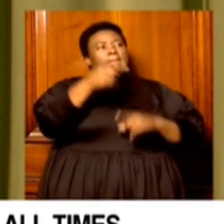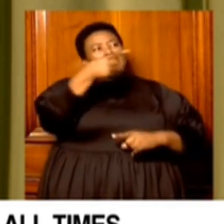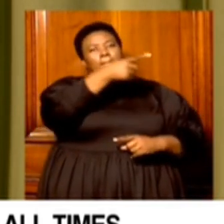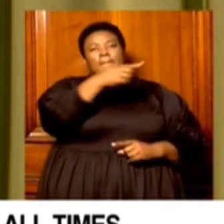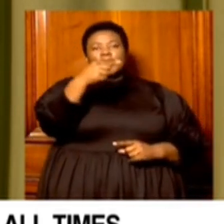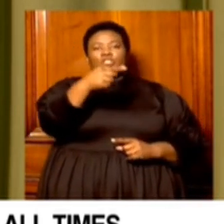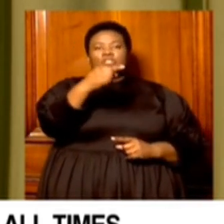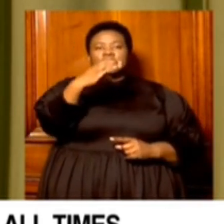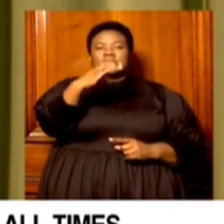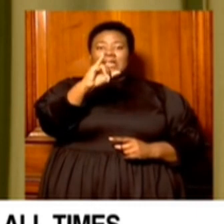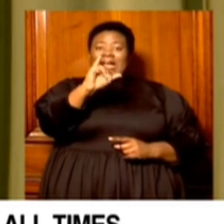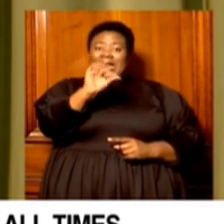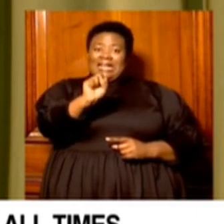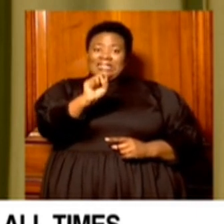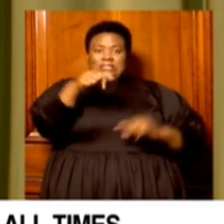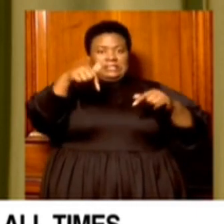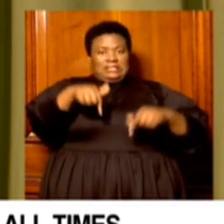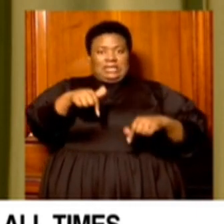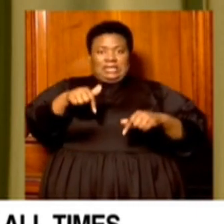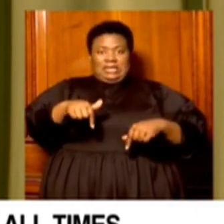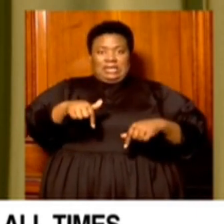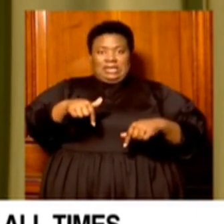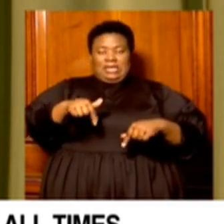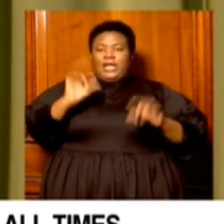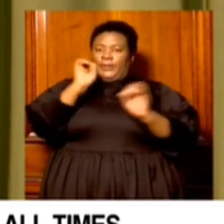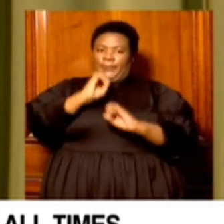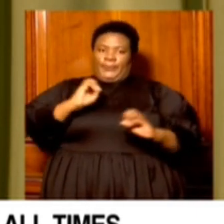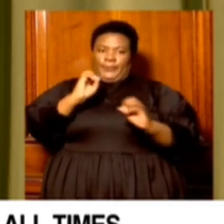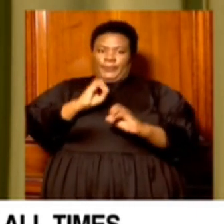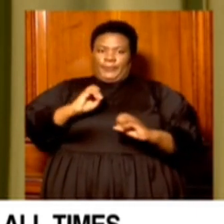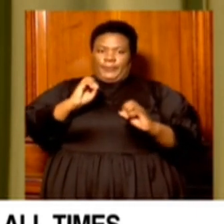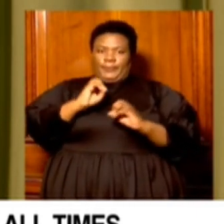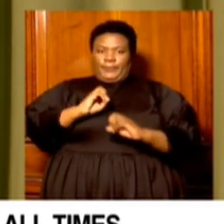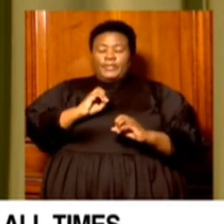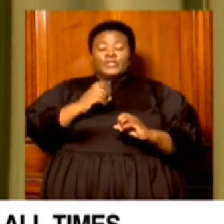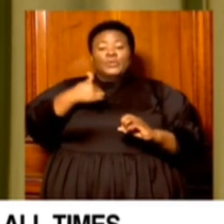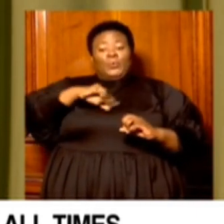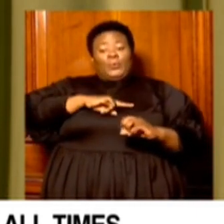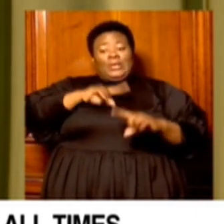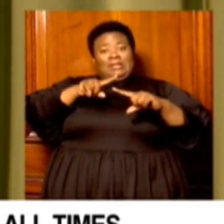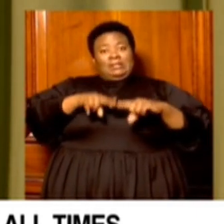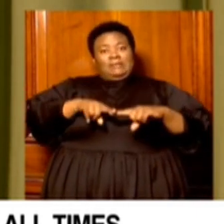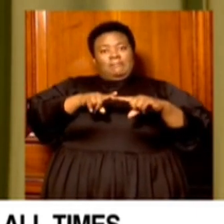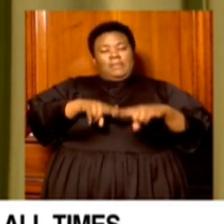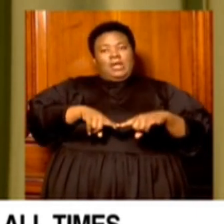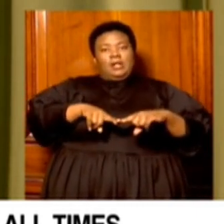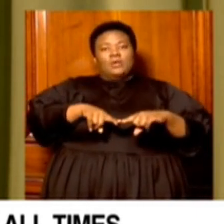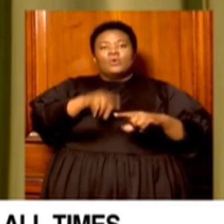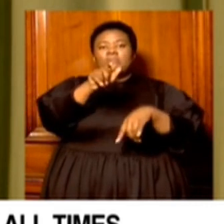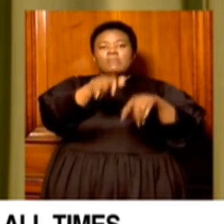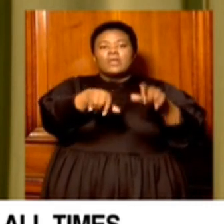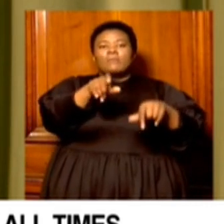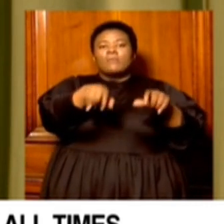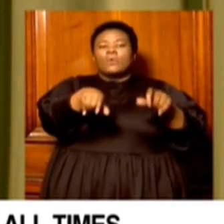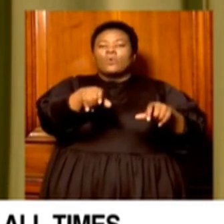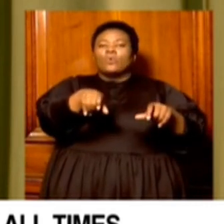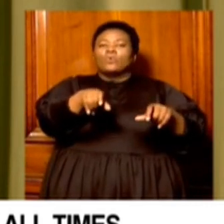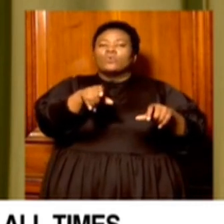GCIS. We therefore rely on all those who would like to ask questions,